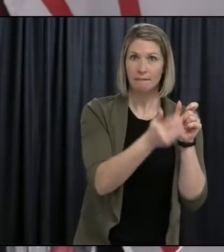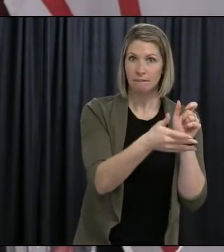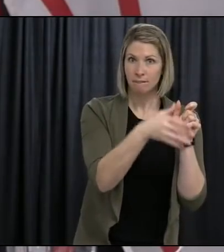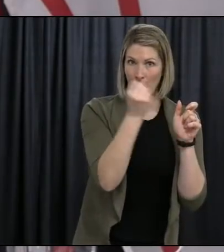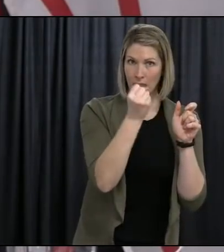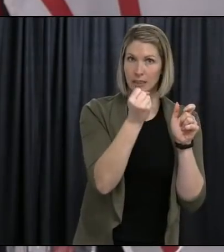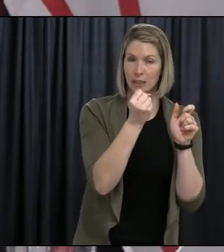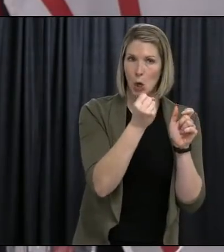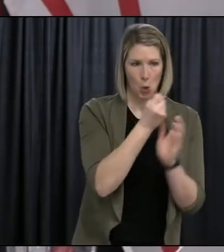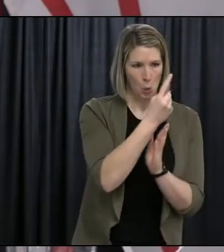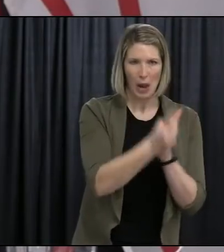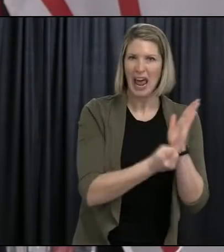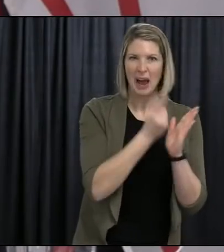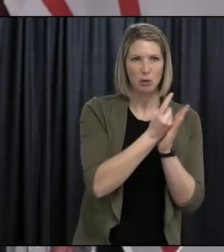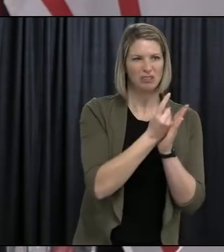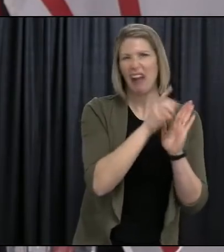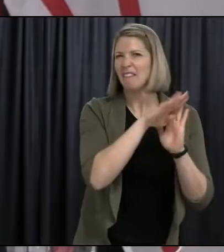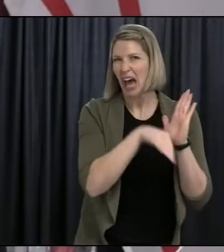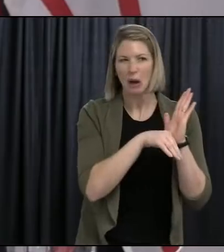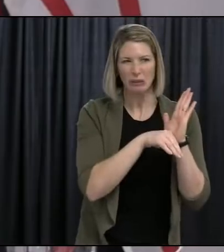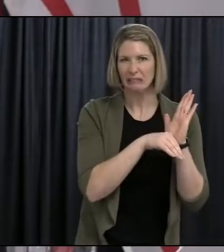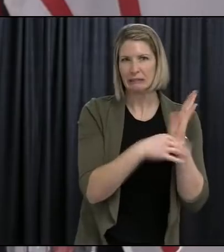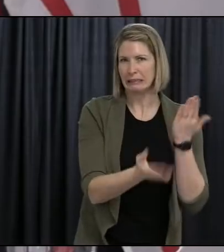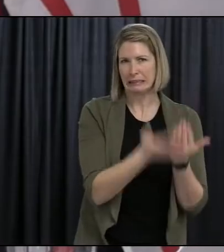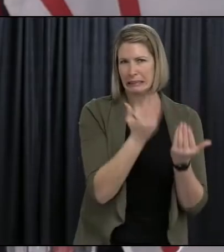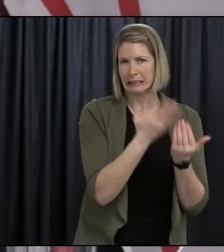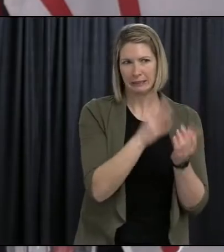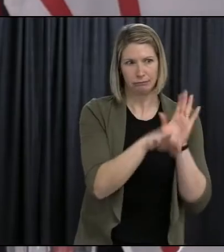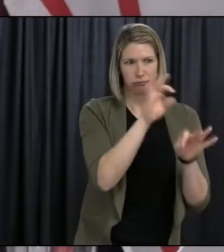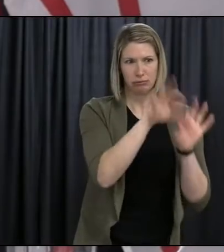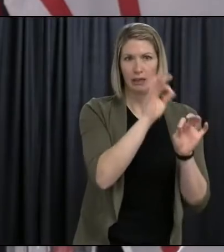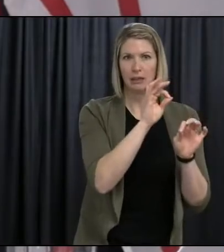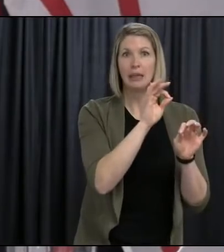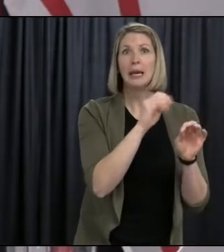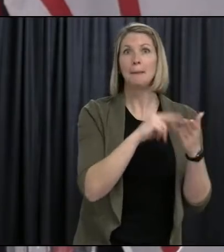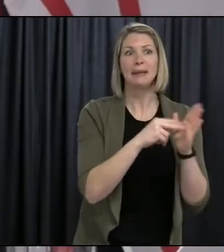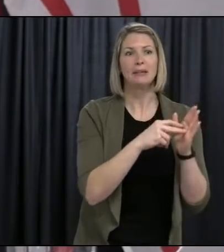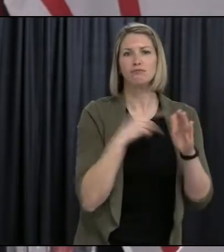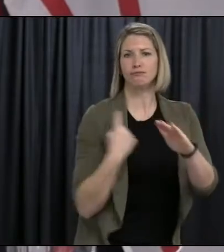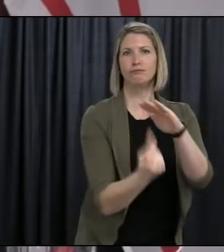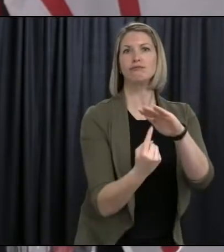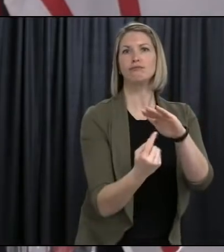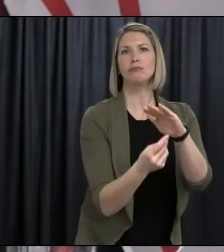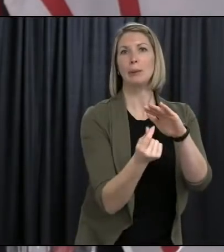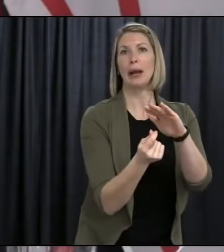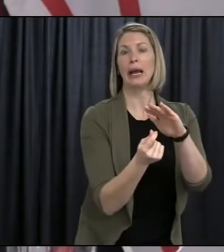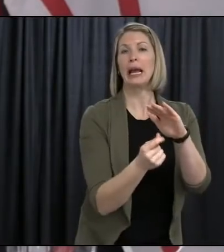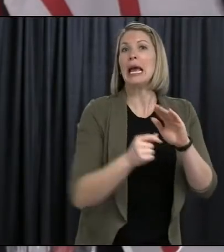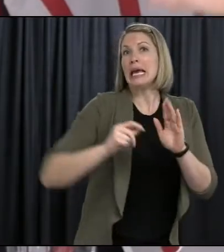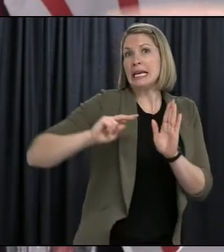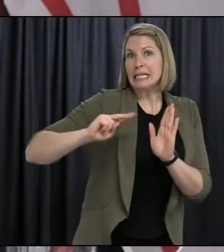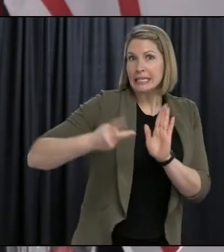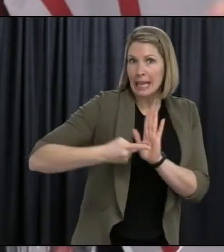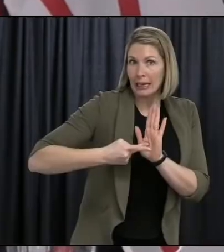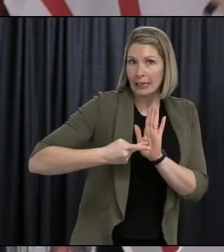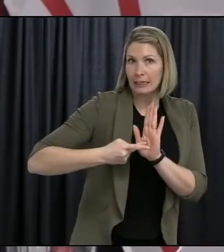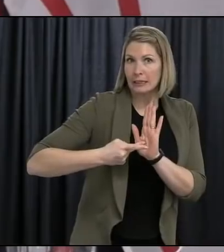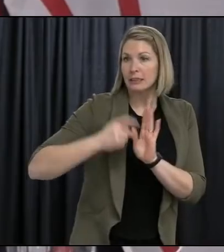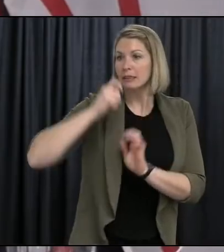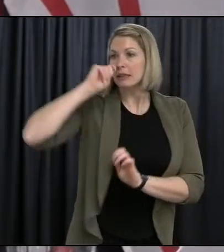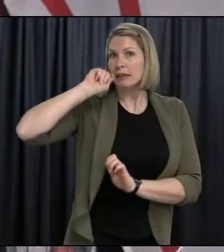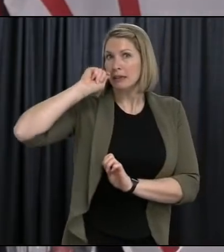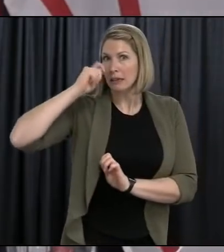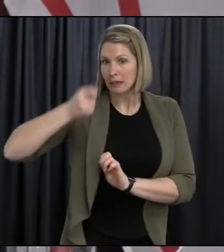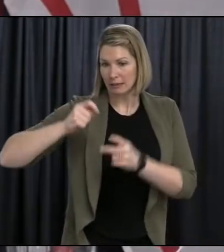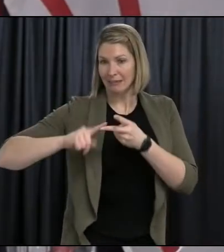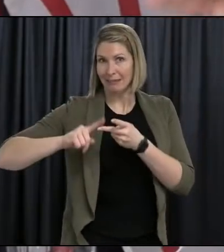hour, start to contain all the contacts of that person. If it's negative, if it's positive, it still goes off for